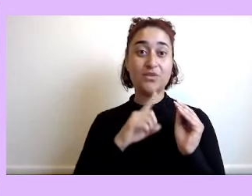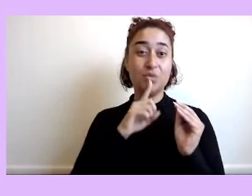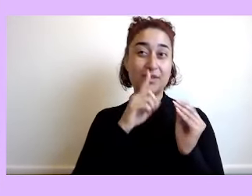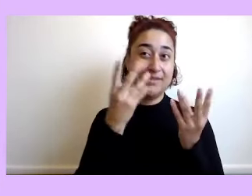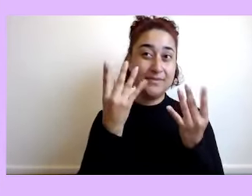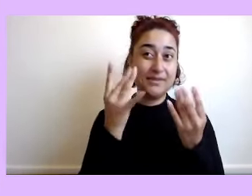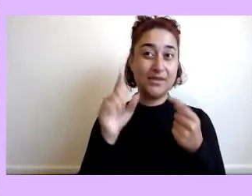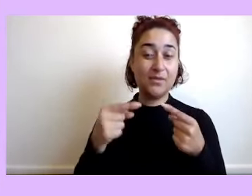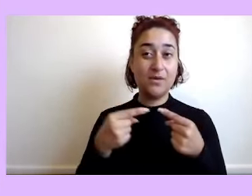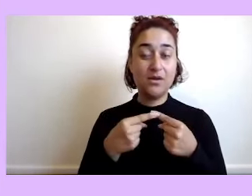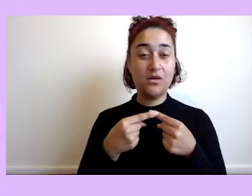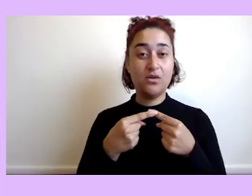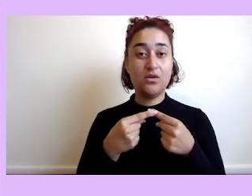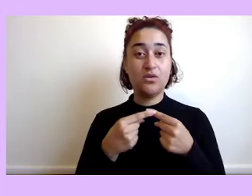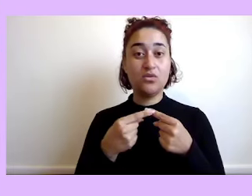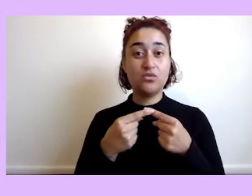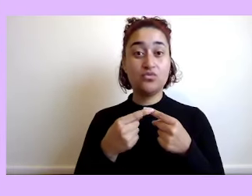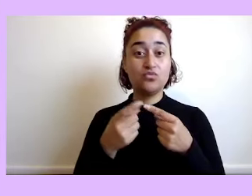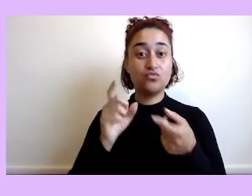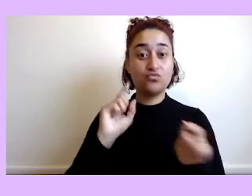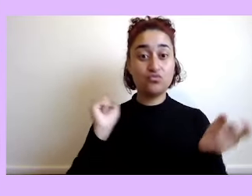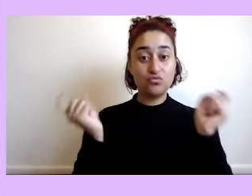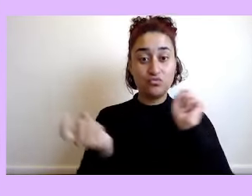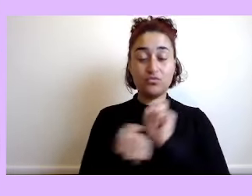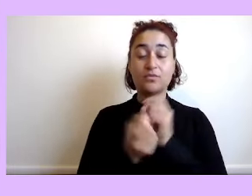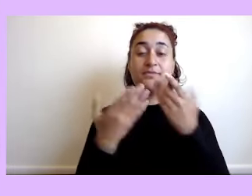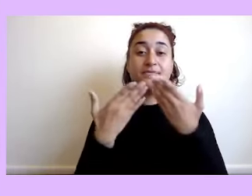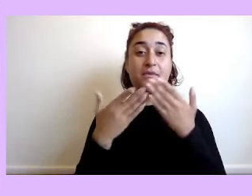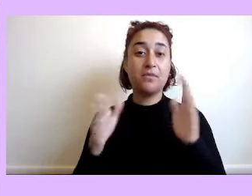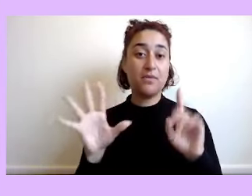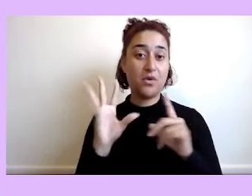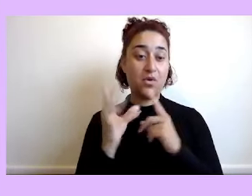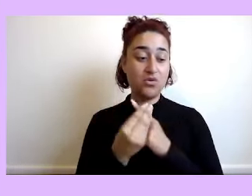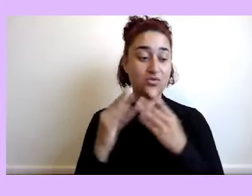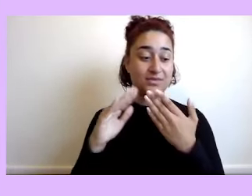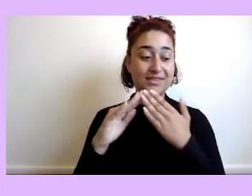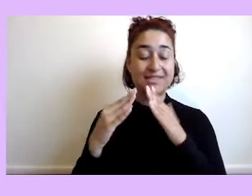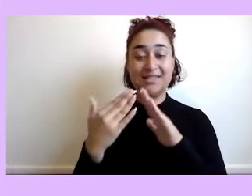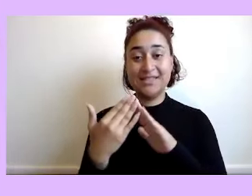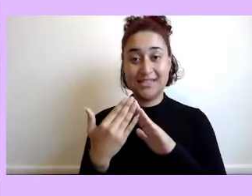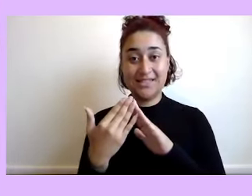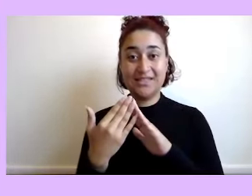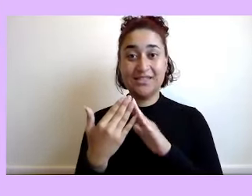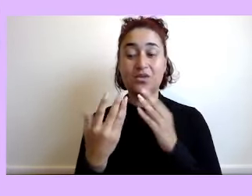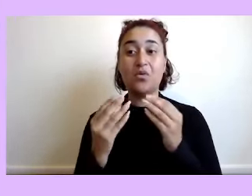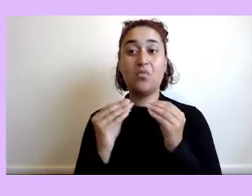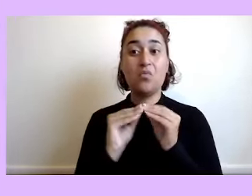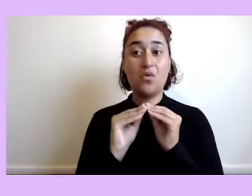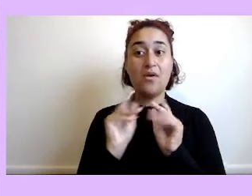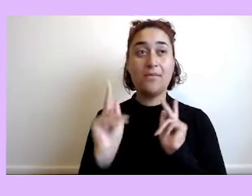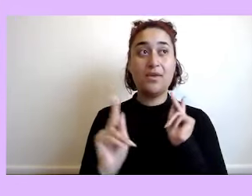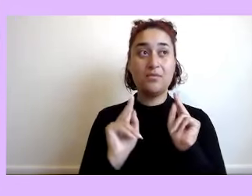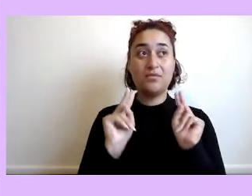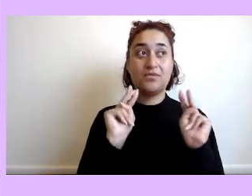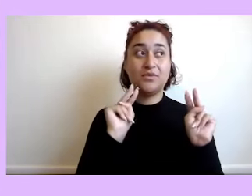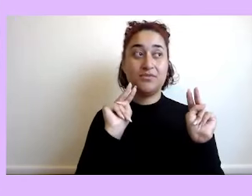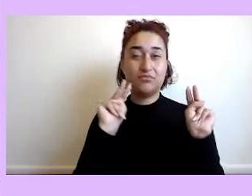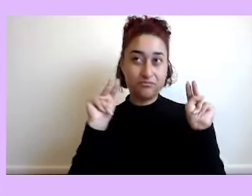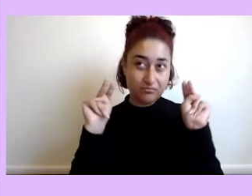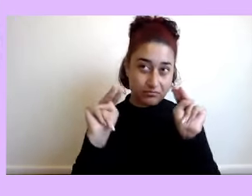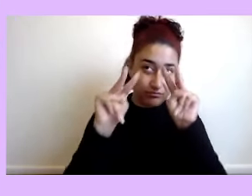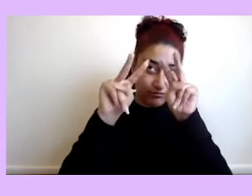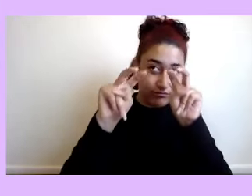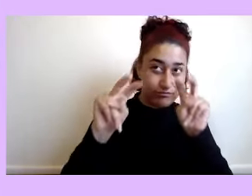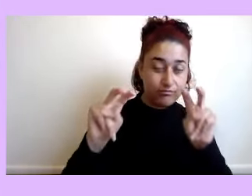about transforming the public culture of the city, because then there are more eyes really taking a critical look at the